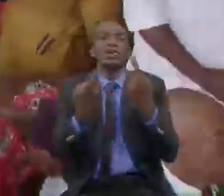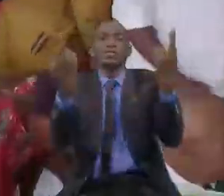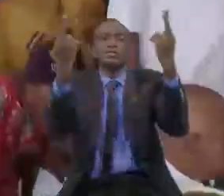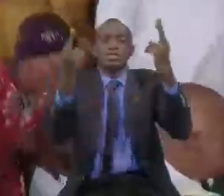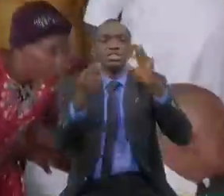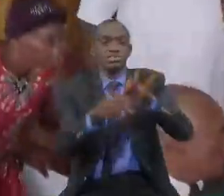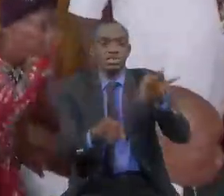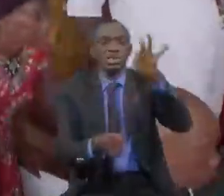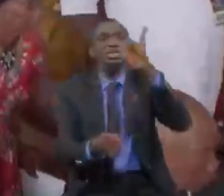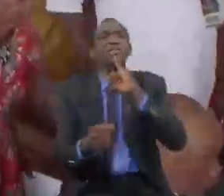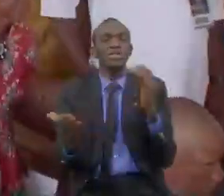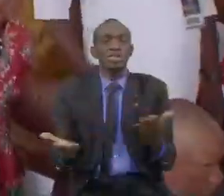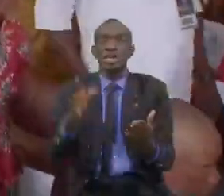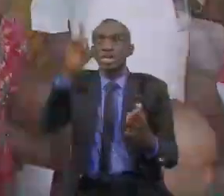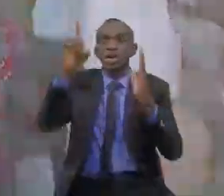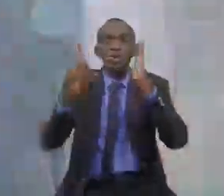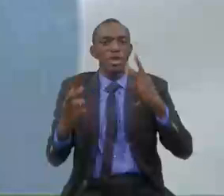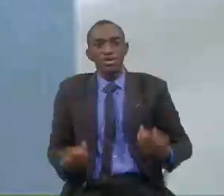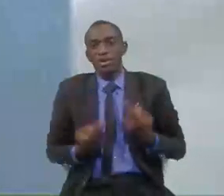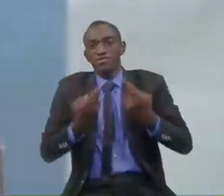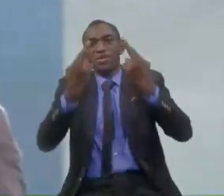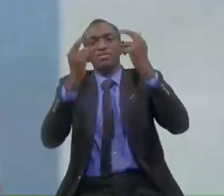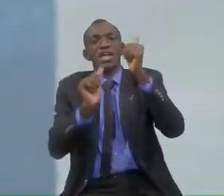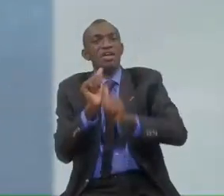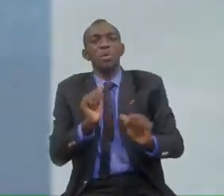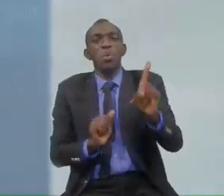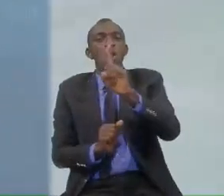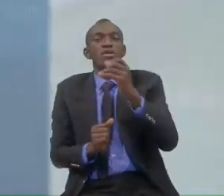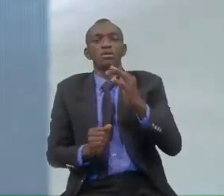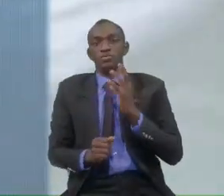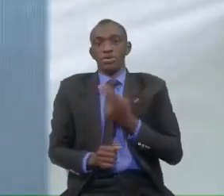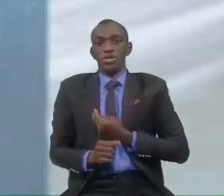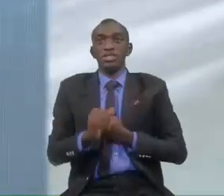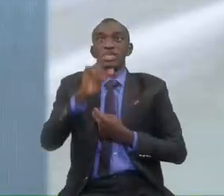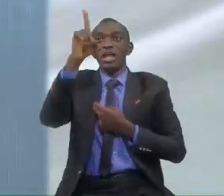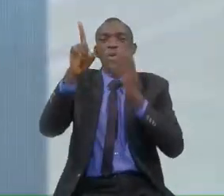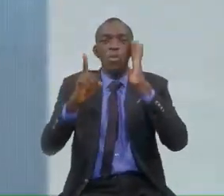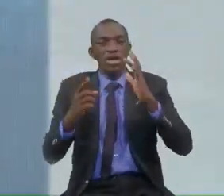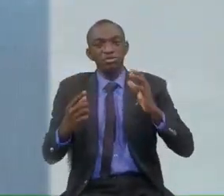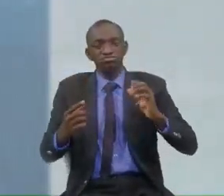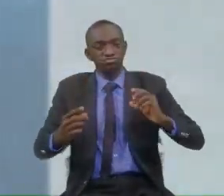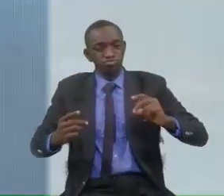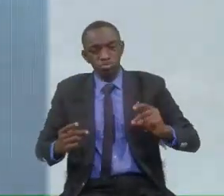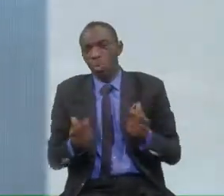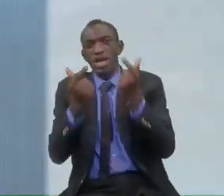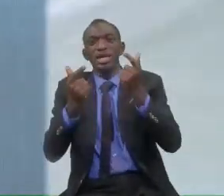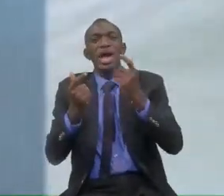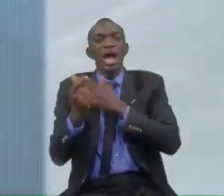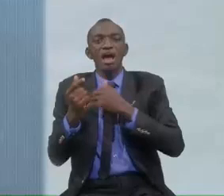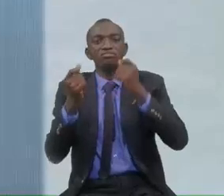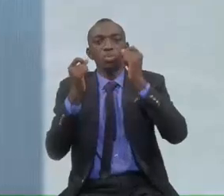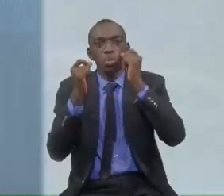spirit. It'll burn every chaff out of your life. Quickening spirit, it'll quicken you. It'll give